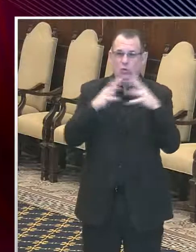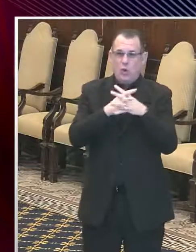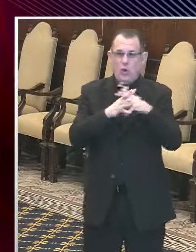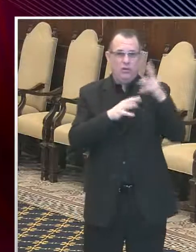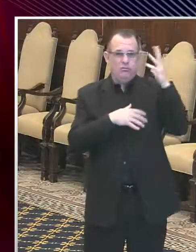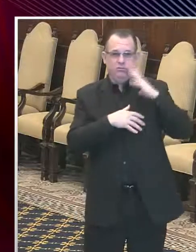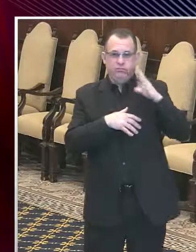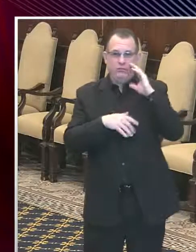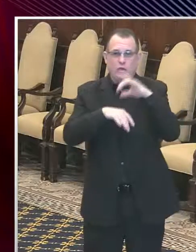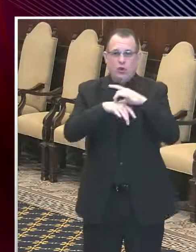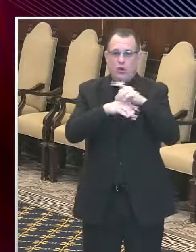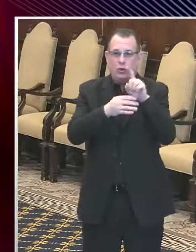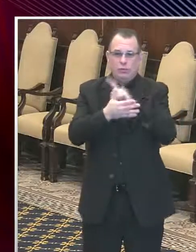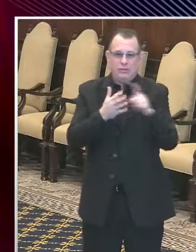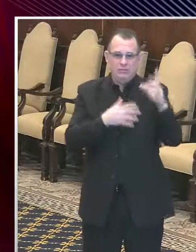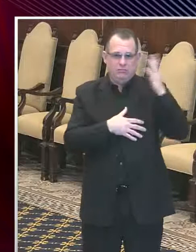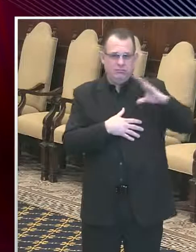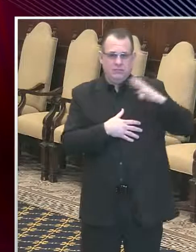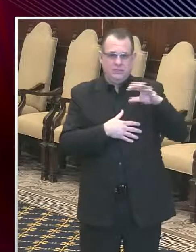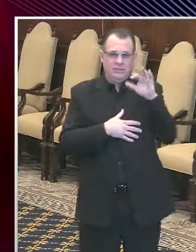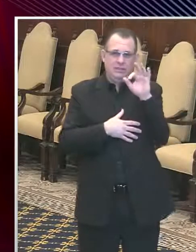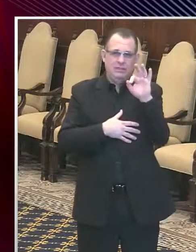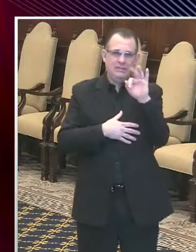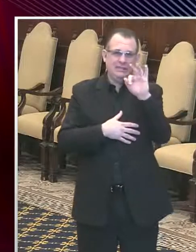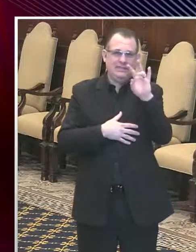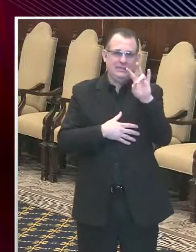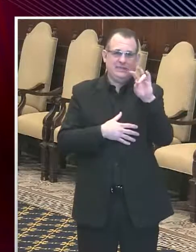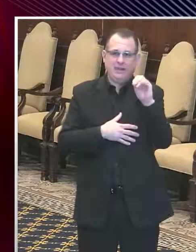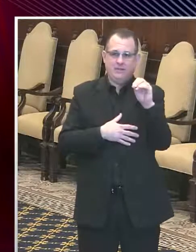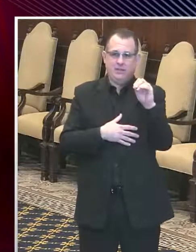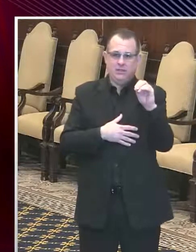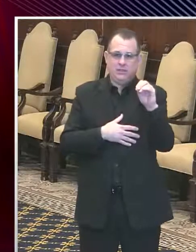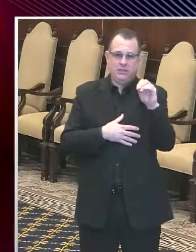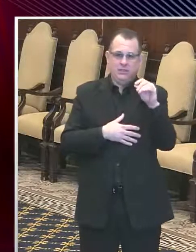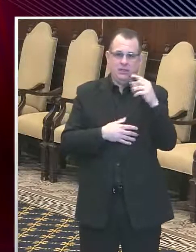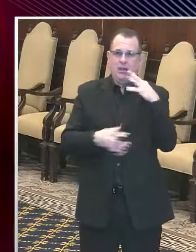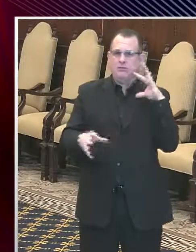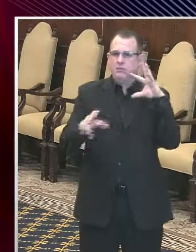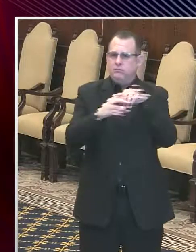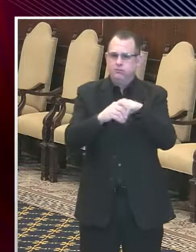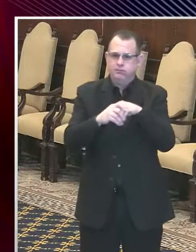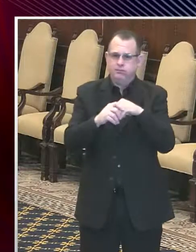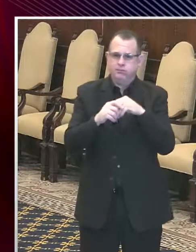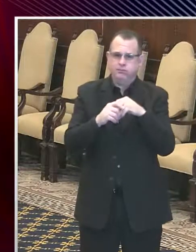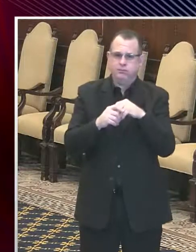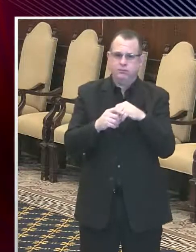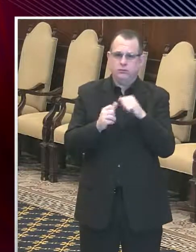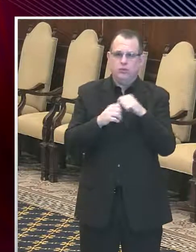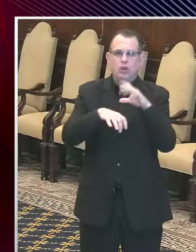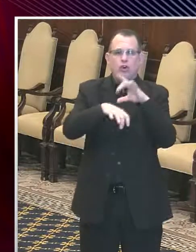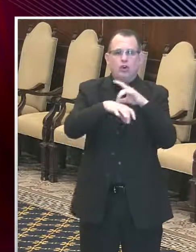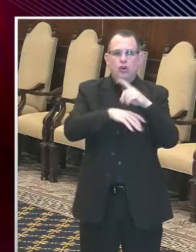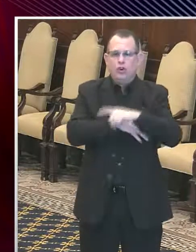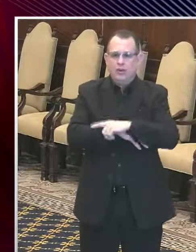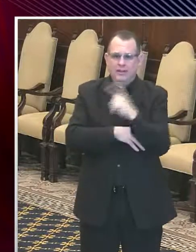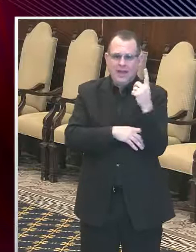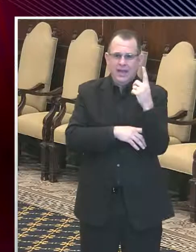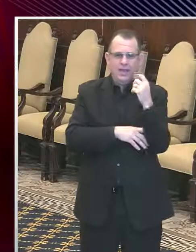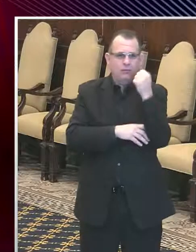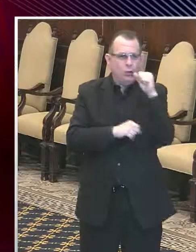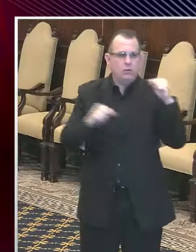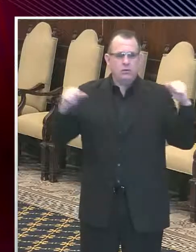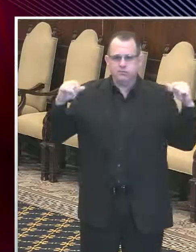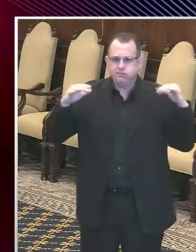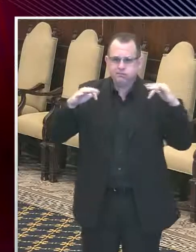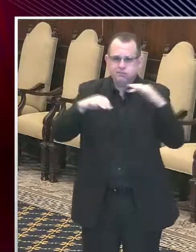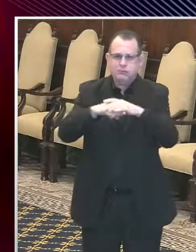and workshops became part of the National Earth Day movement that would grow to engage over 20 million people across the U.S.